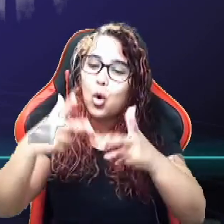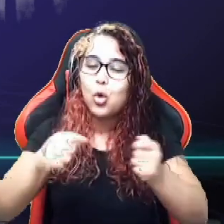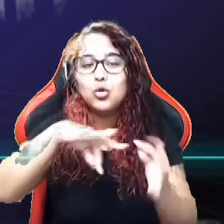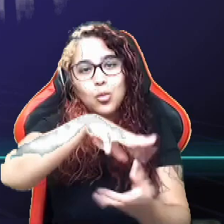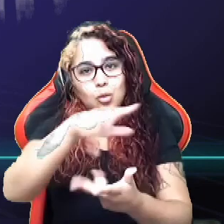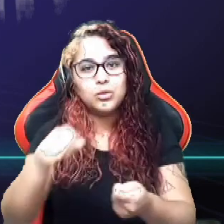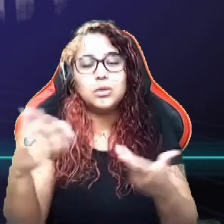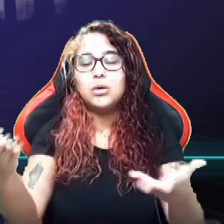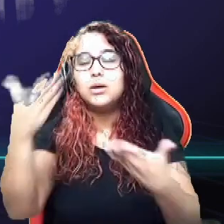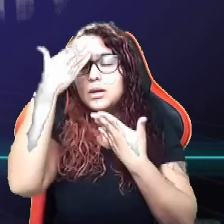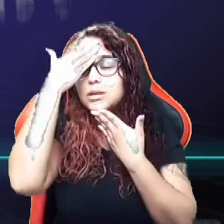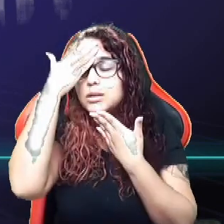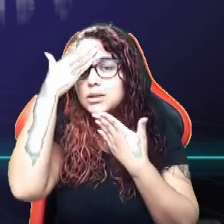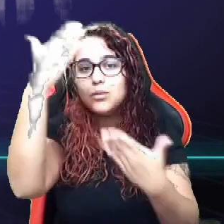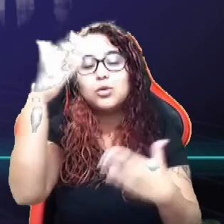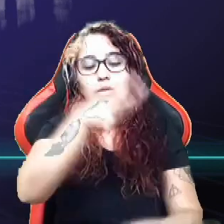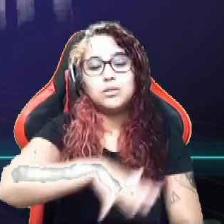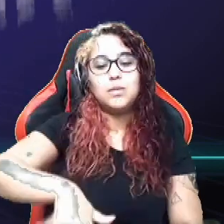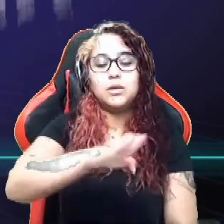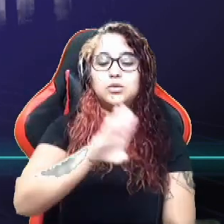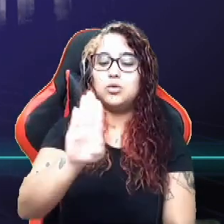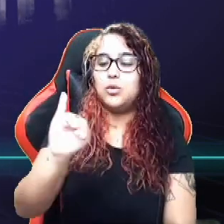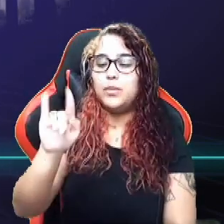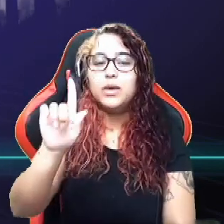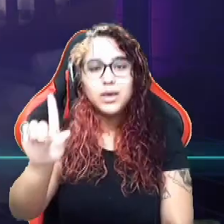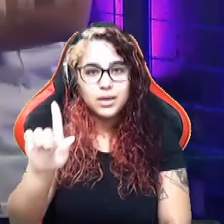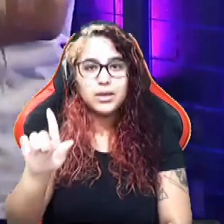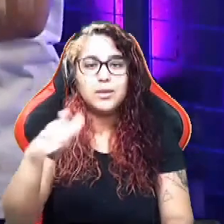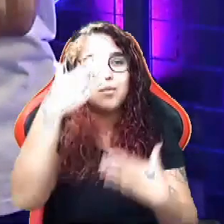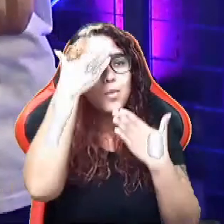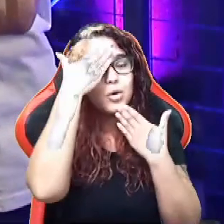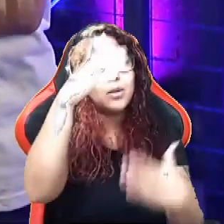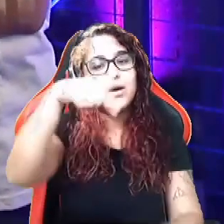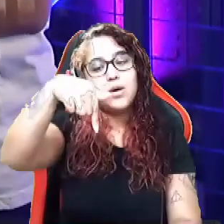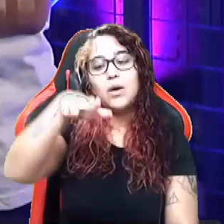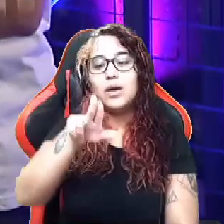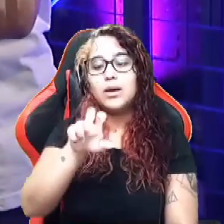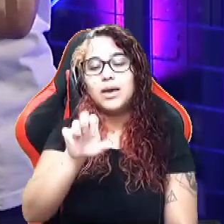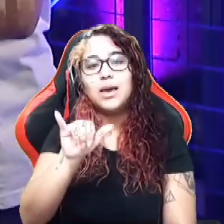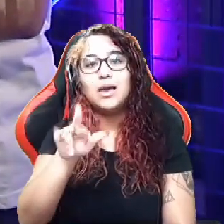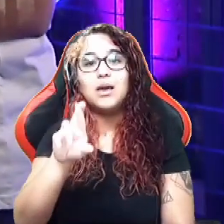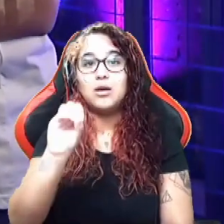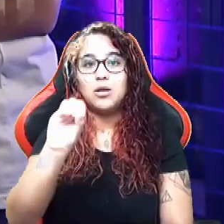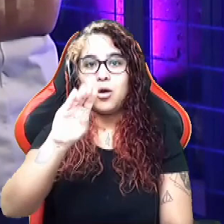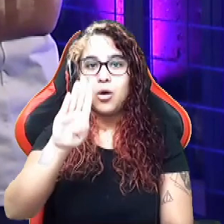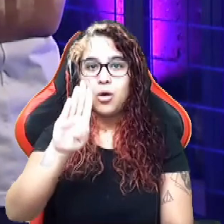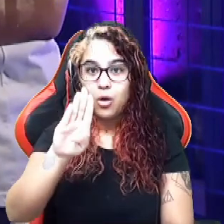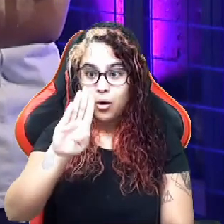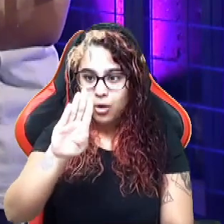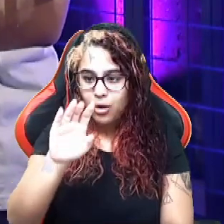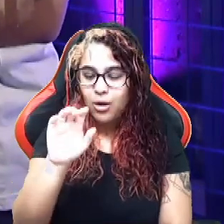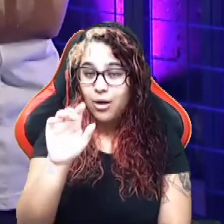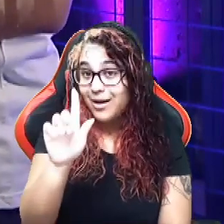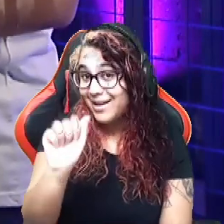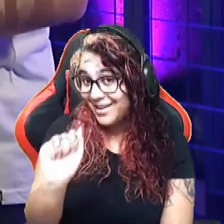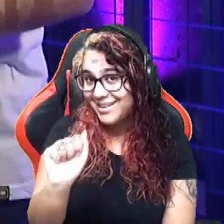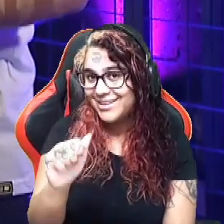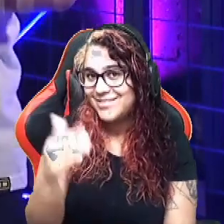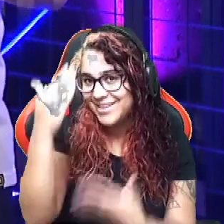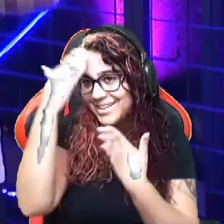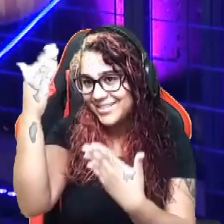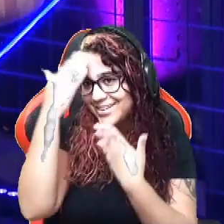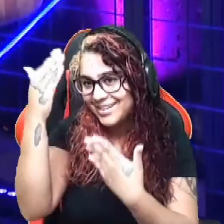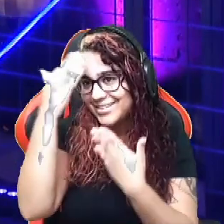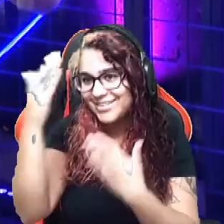thank you so much for this time with Quiroga and the big team. Thank you so much.